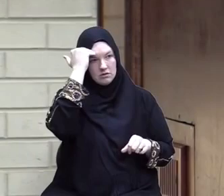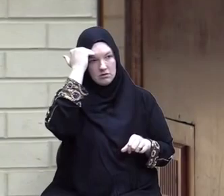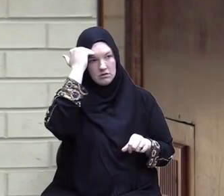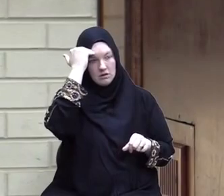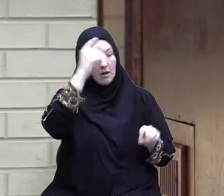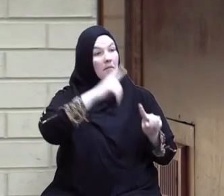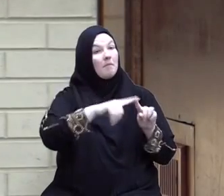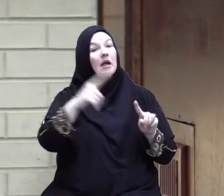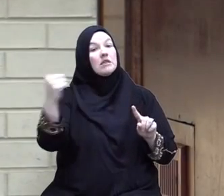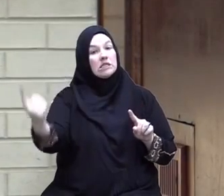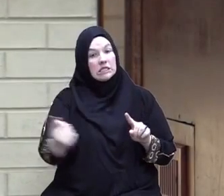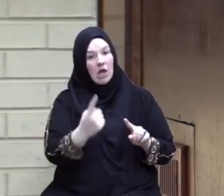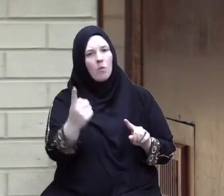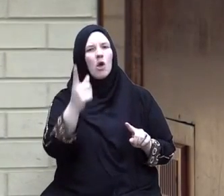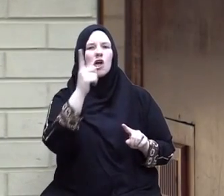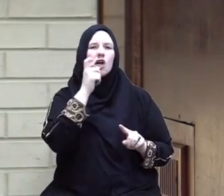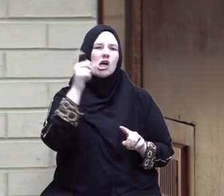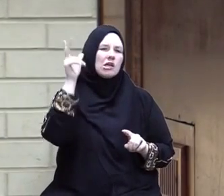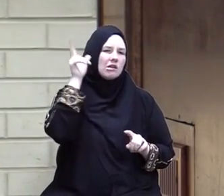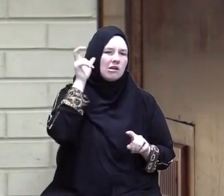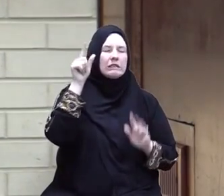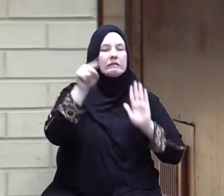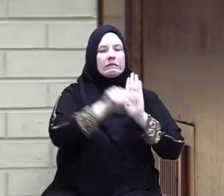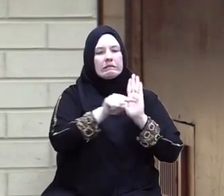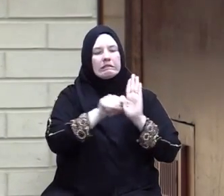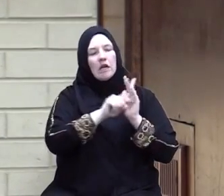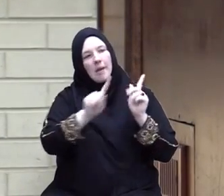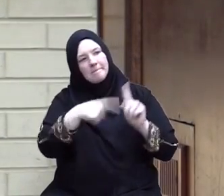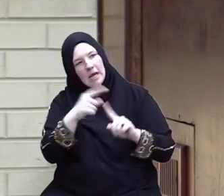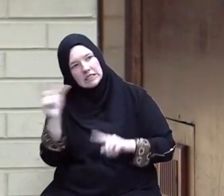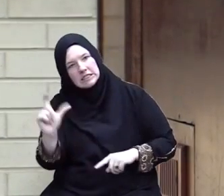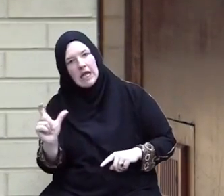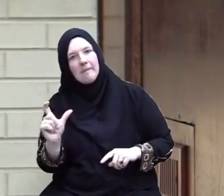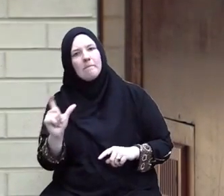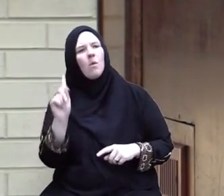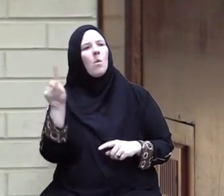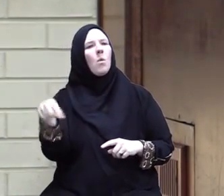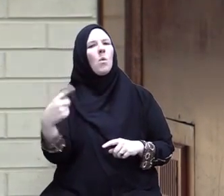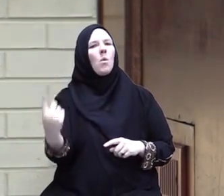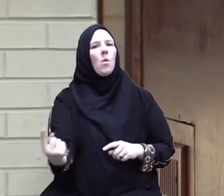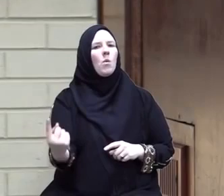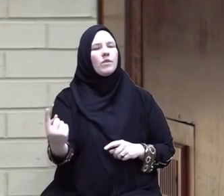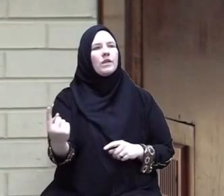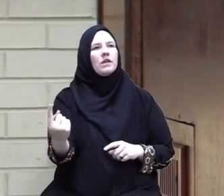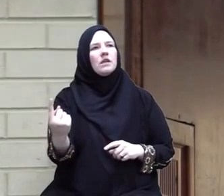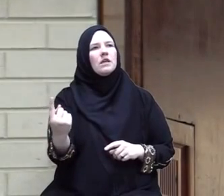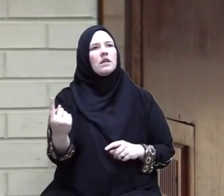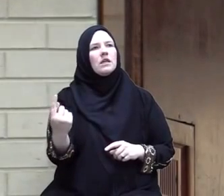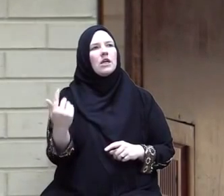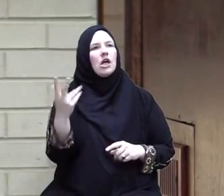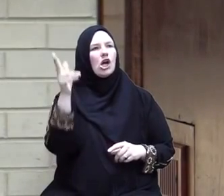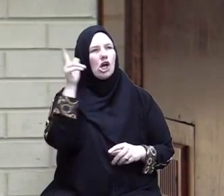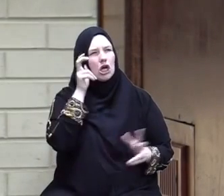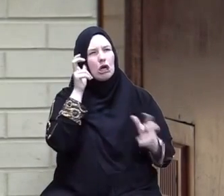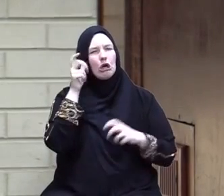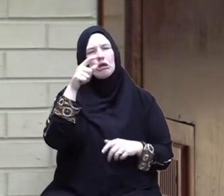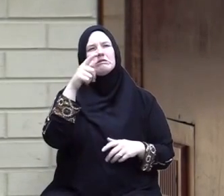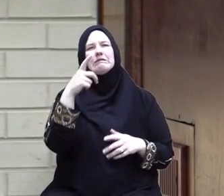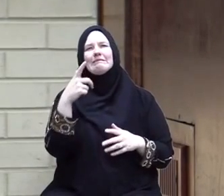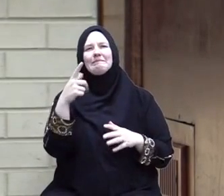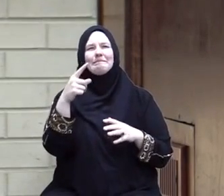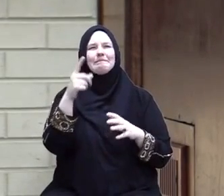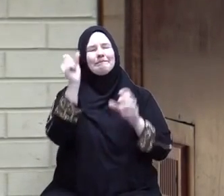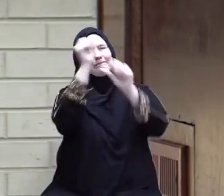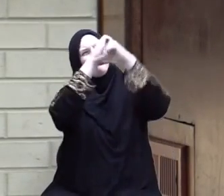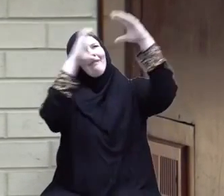someone who has heard negative stuff about Islam and he has only held Islam in negative, black, dark